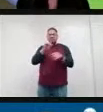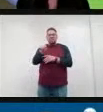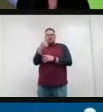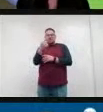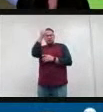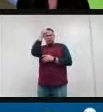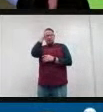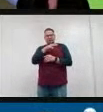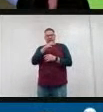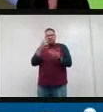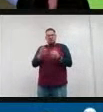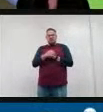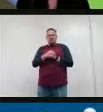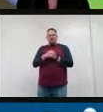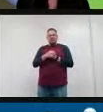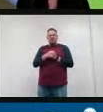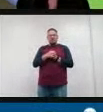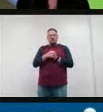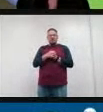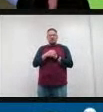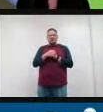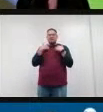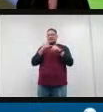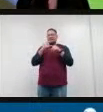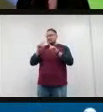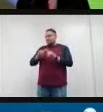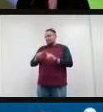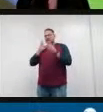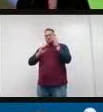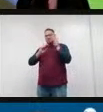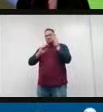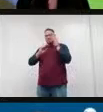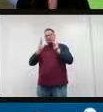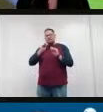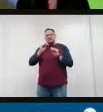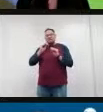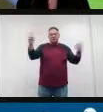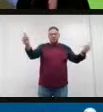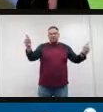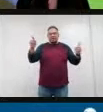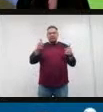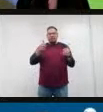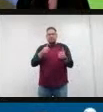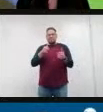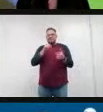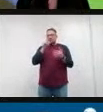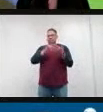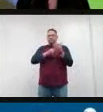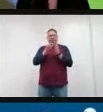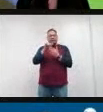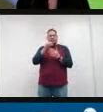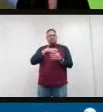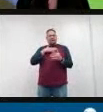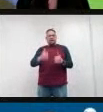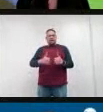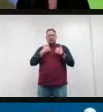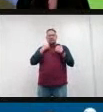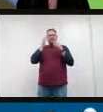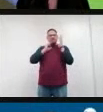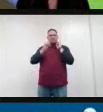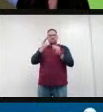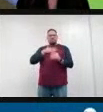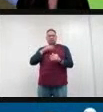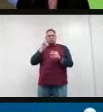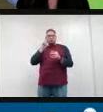or I may have an immigrant experience from South Asia. So don't my life experience, my perspective matter.